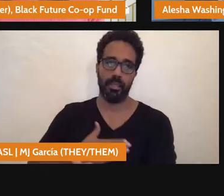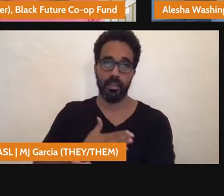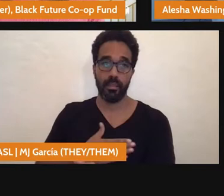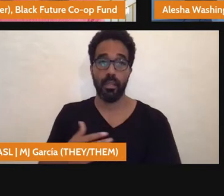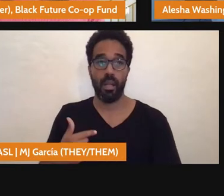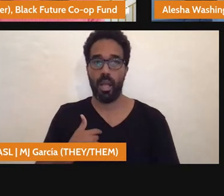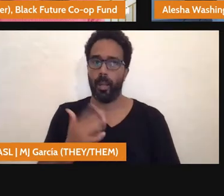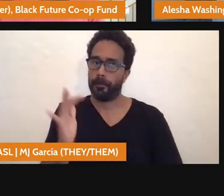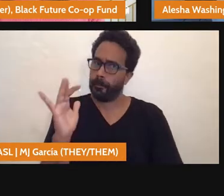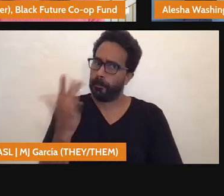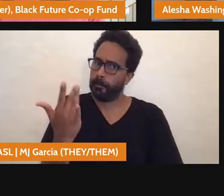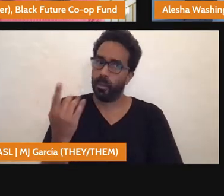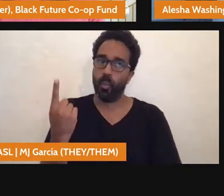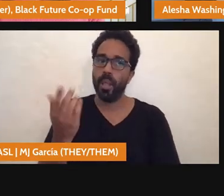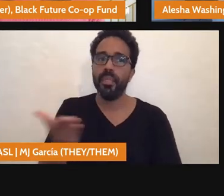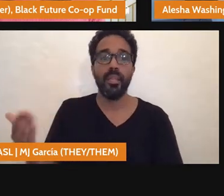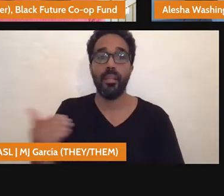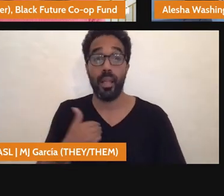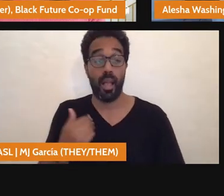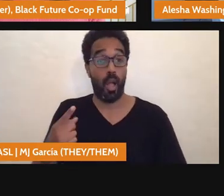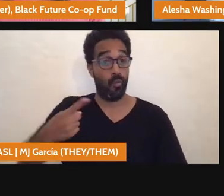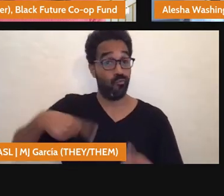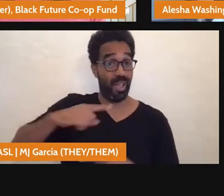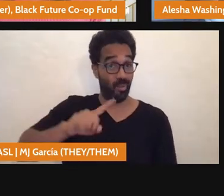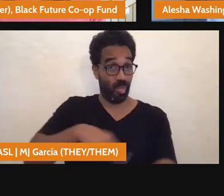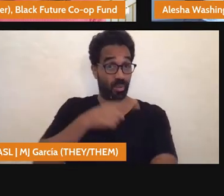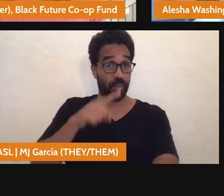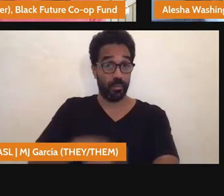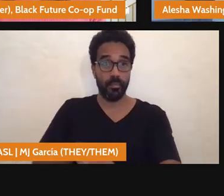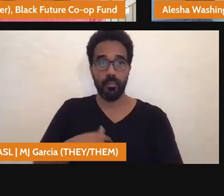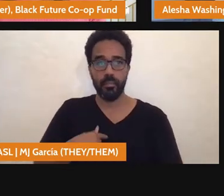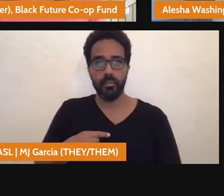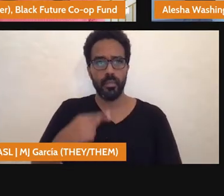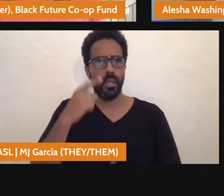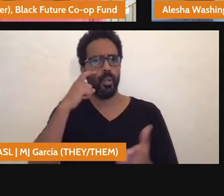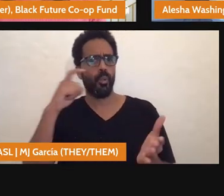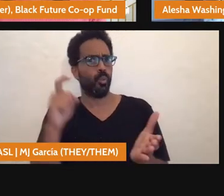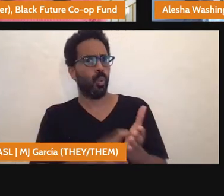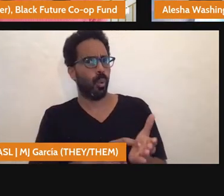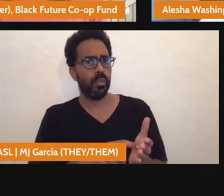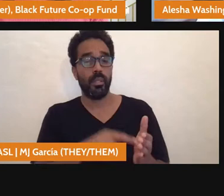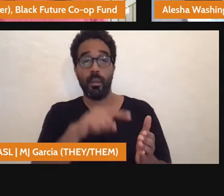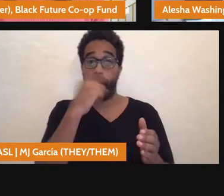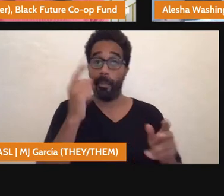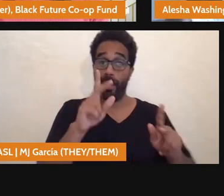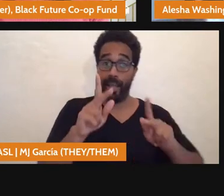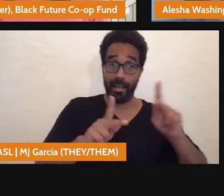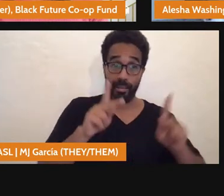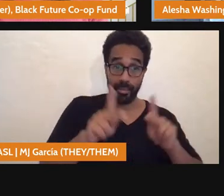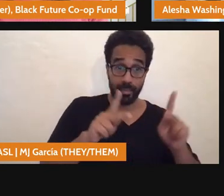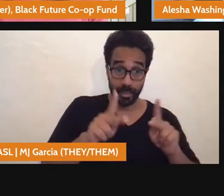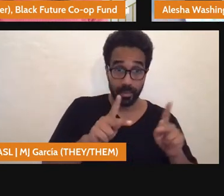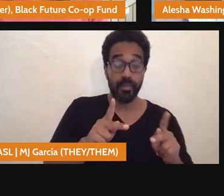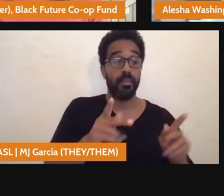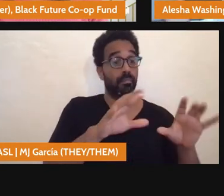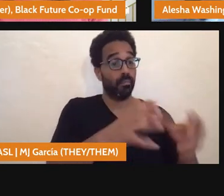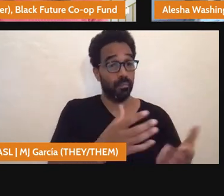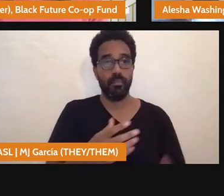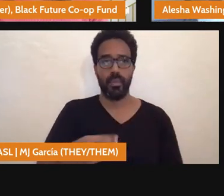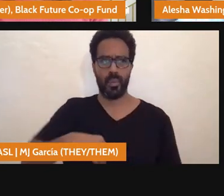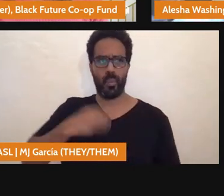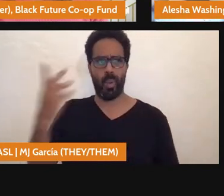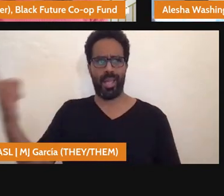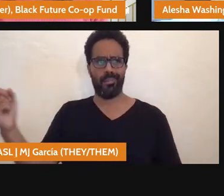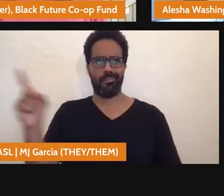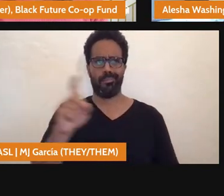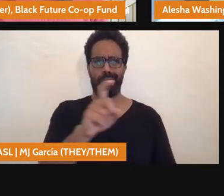bit as a grant maker, is just watching how white colleagues showed up and talked to organizations that are led by folks of color. Check yourself. Are